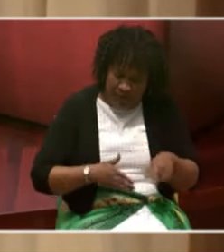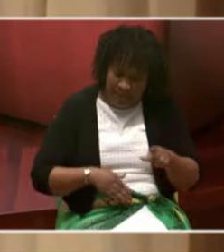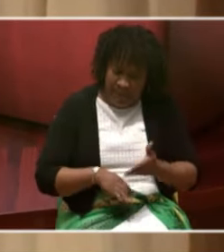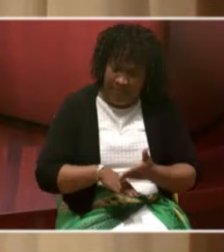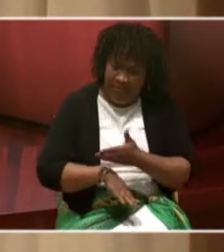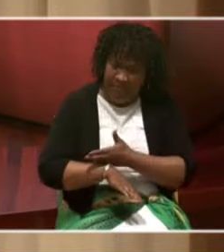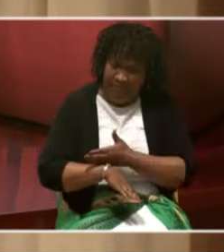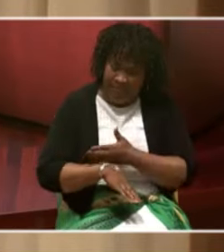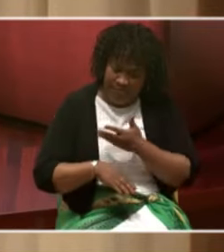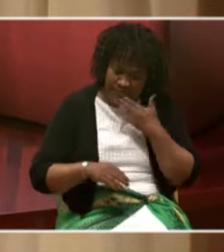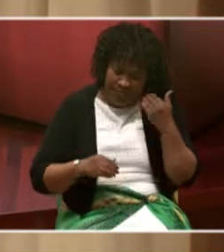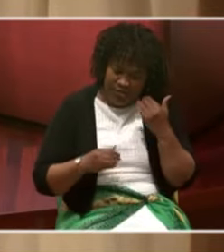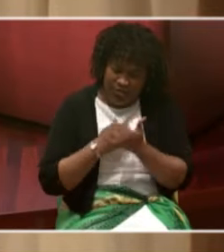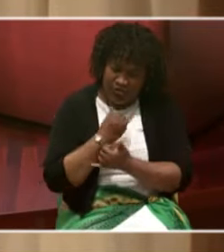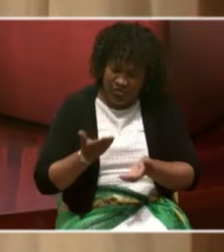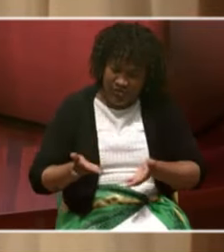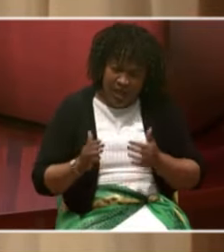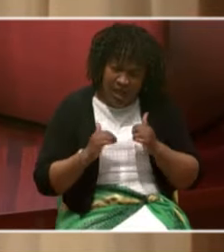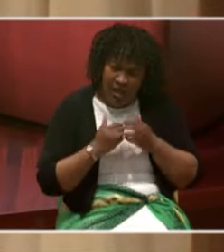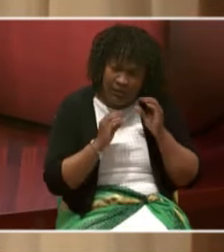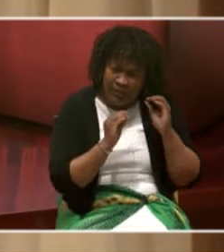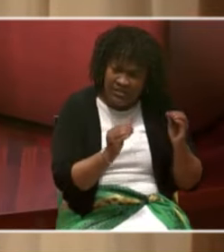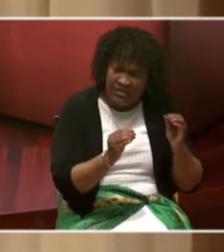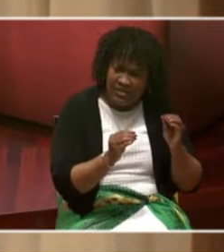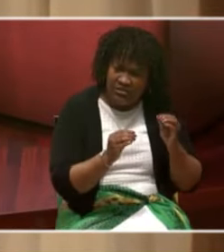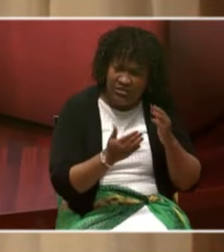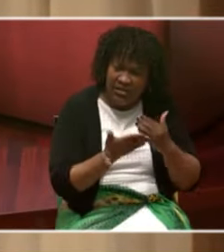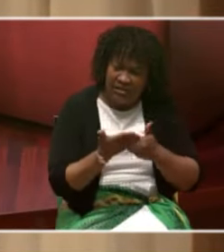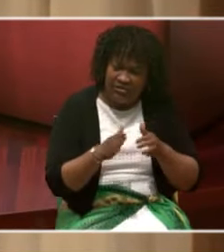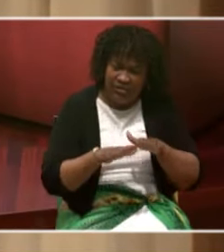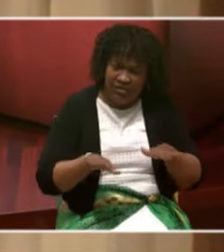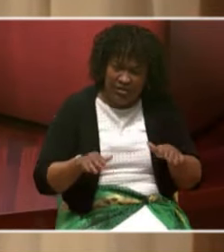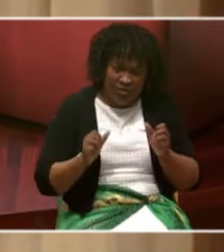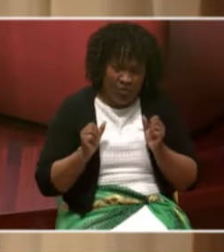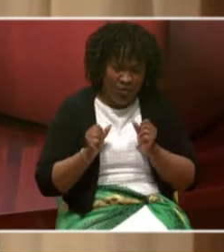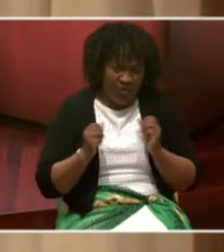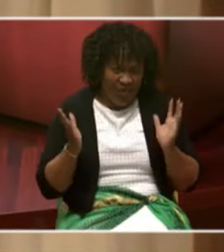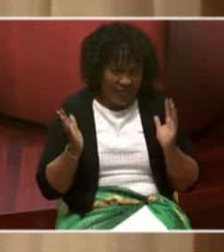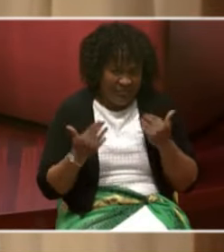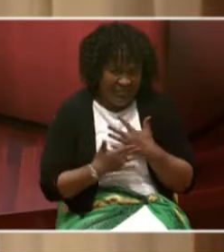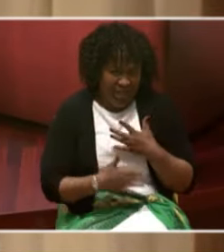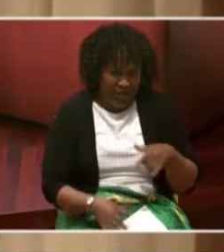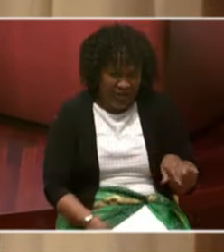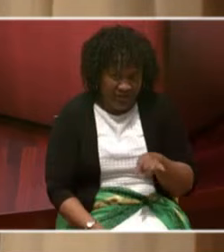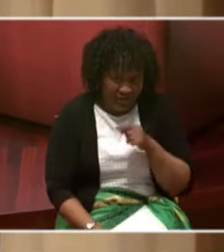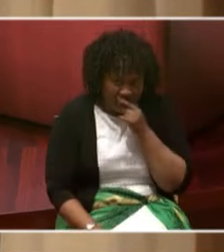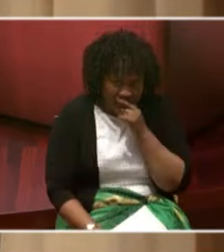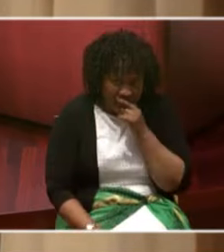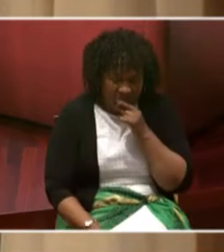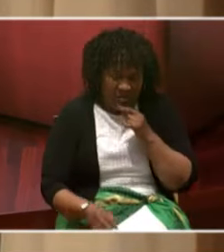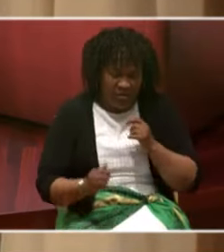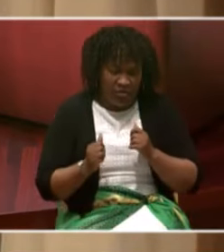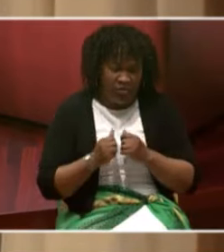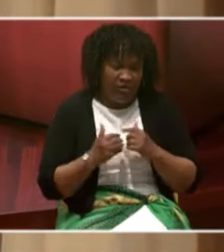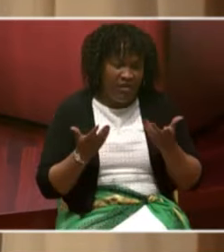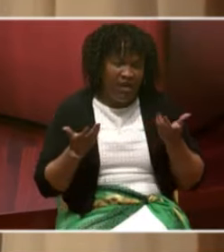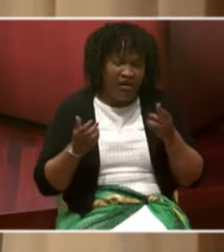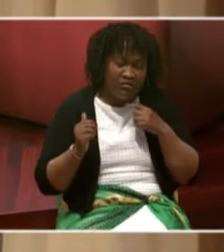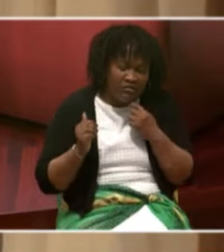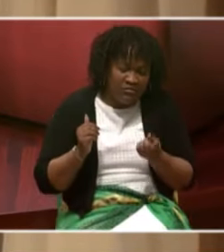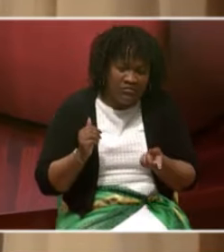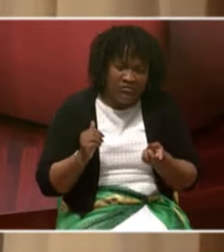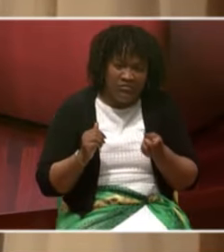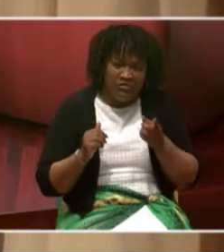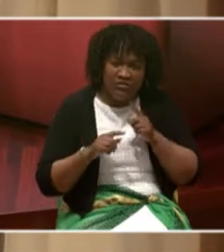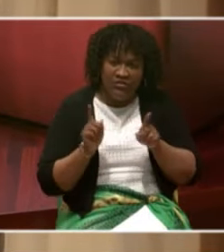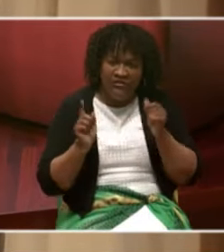Mm-hmm. That one day growing up in rural Alabama, when I was only about 4.5 or 5 years old, and I remember it like it